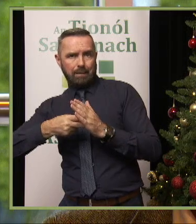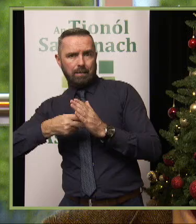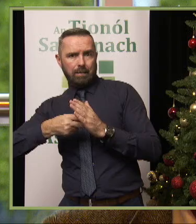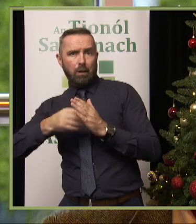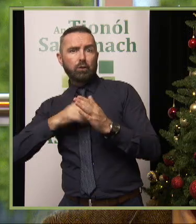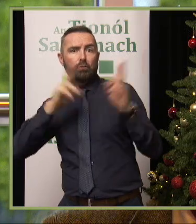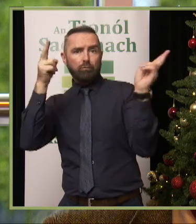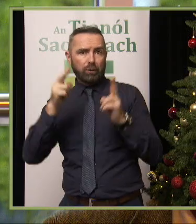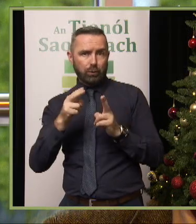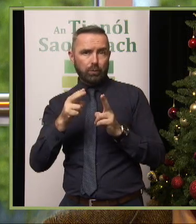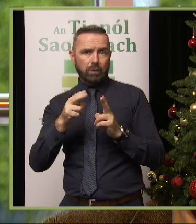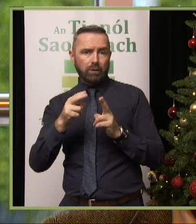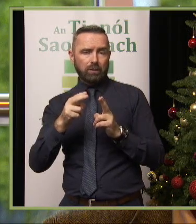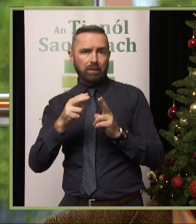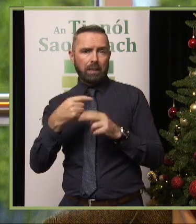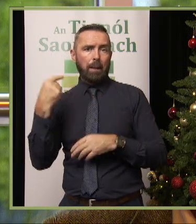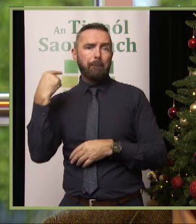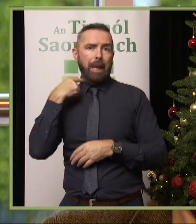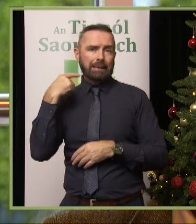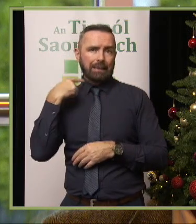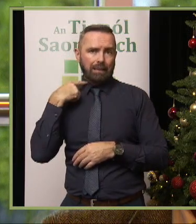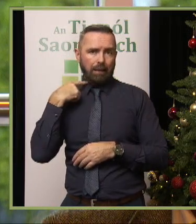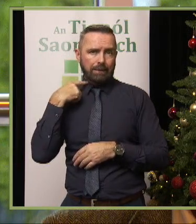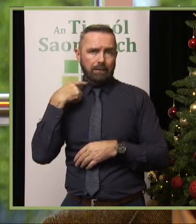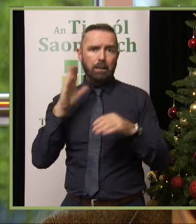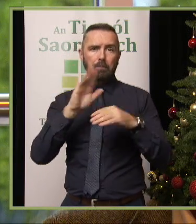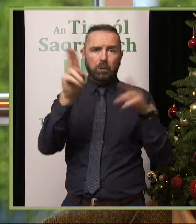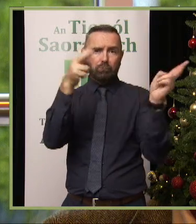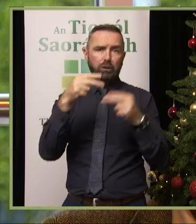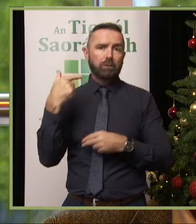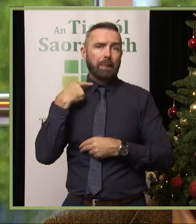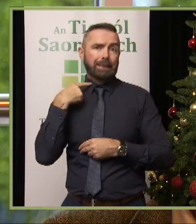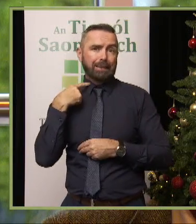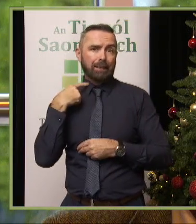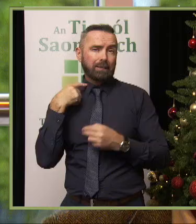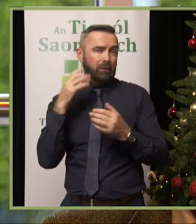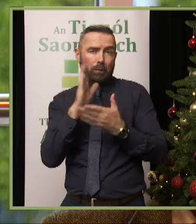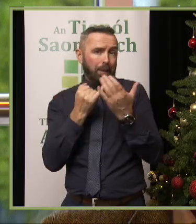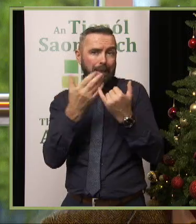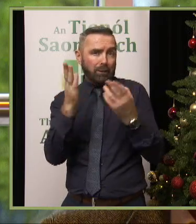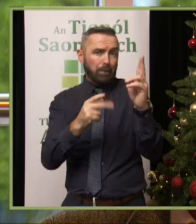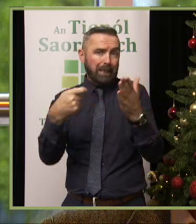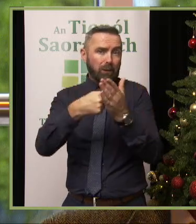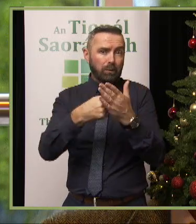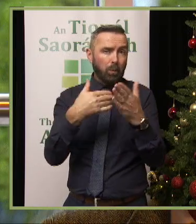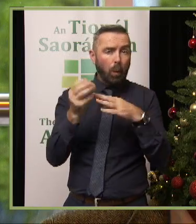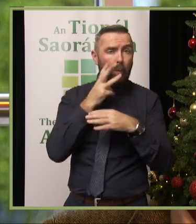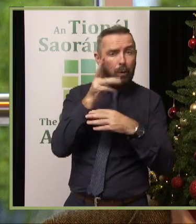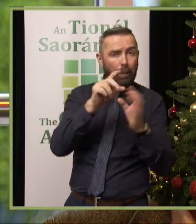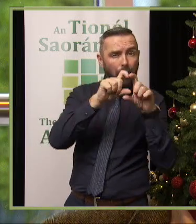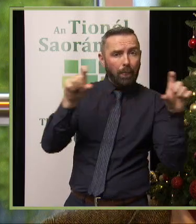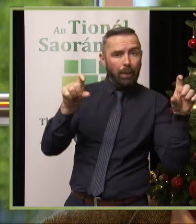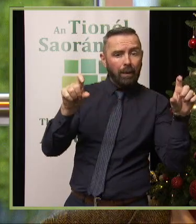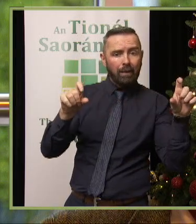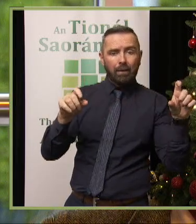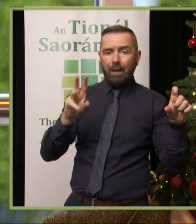To reduce the state should reduce, the state must reduce the use of something like that. Is that what we should include here then? I don't know why